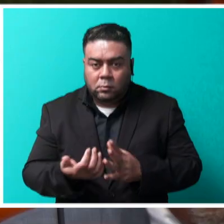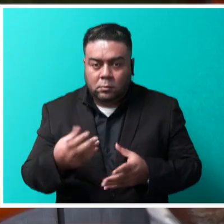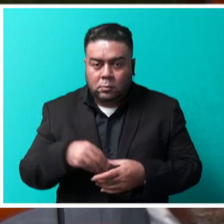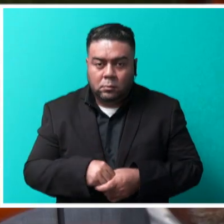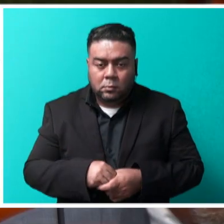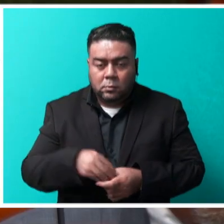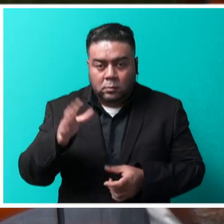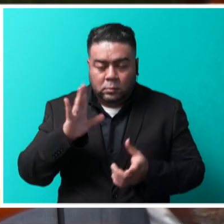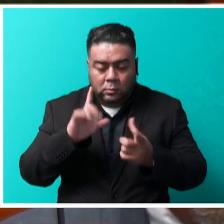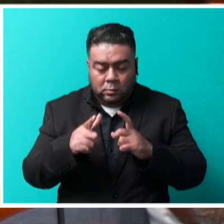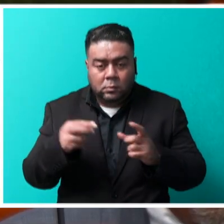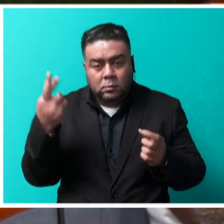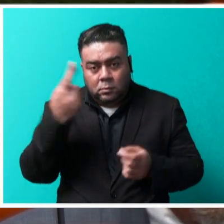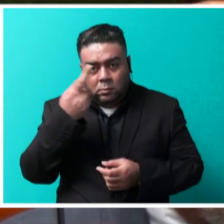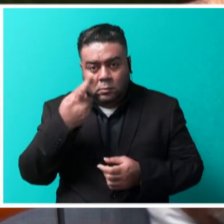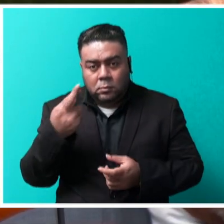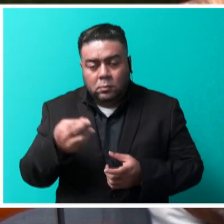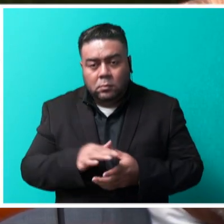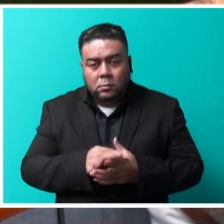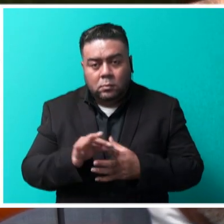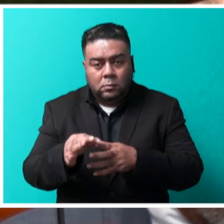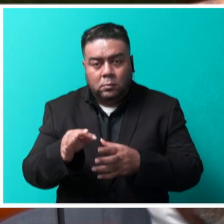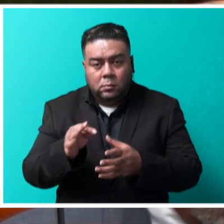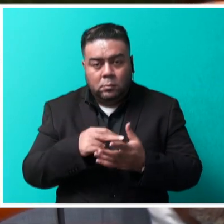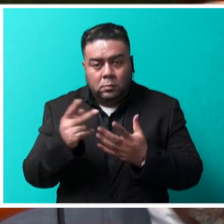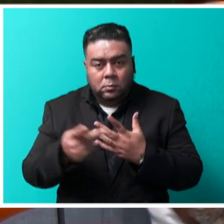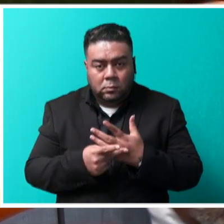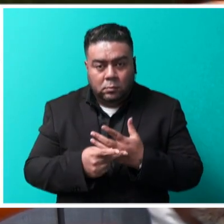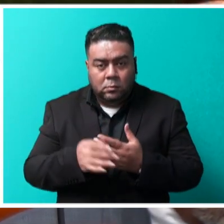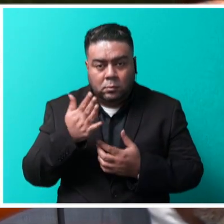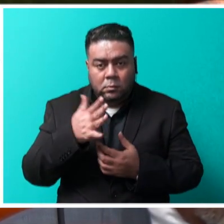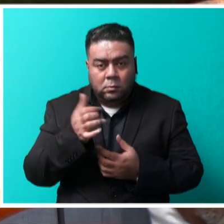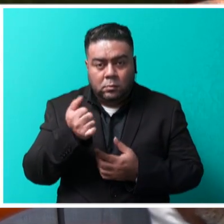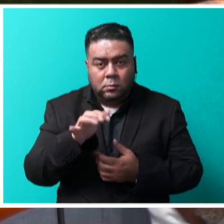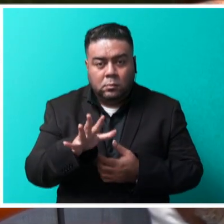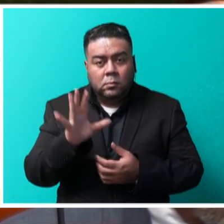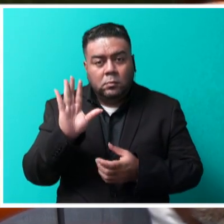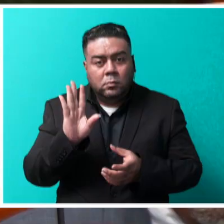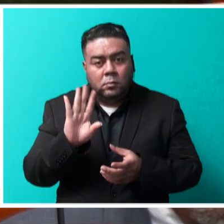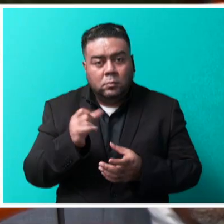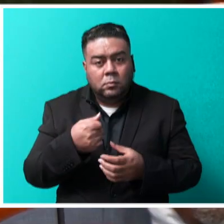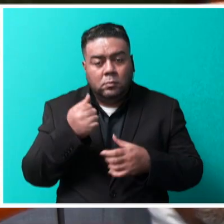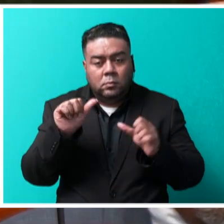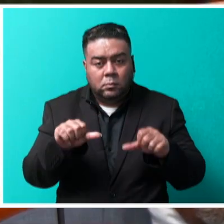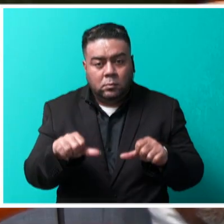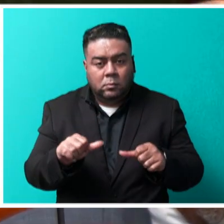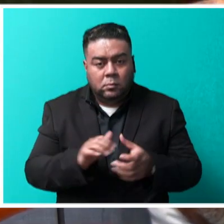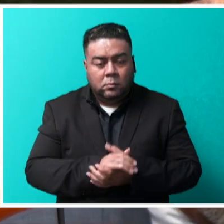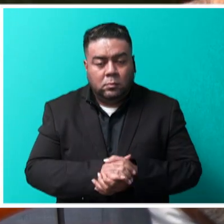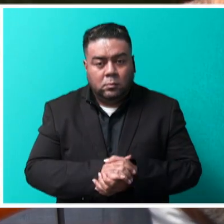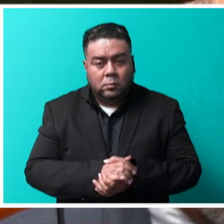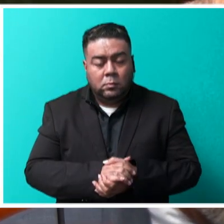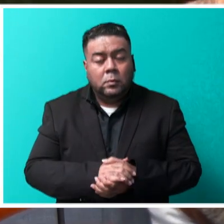Risk Assistance Pilot Project, which currently supports 5,136 social protection beneficiaries. During the recent